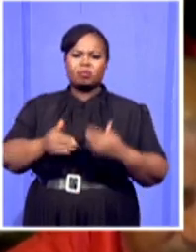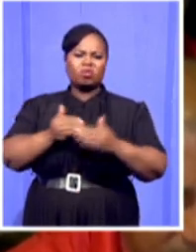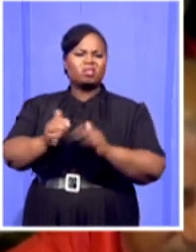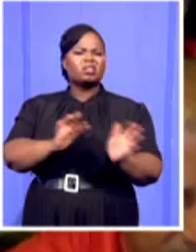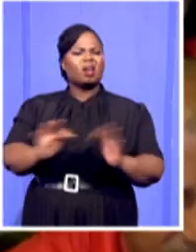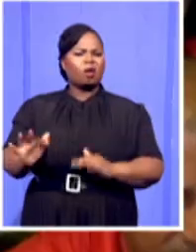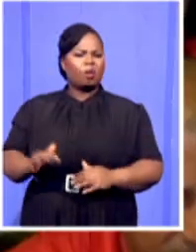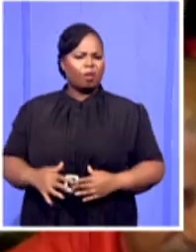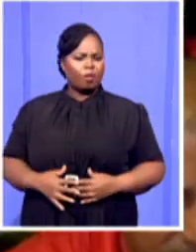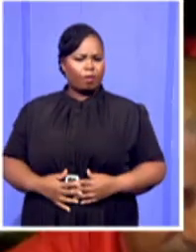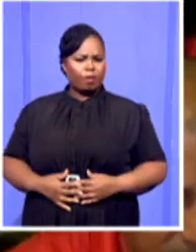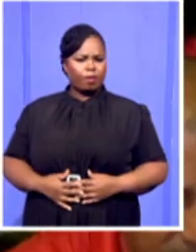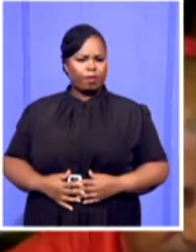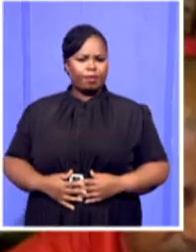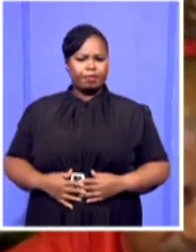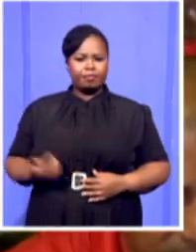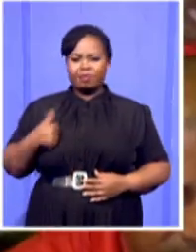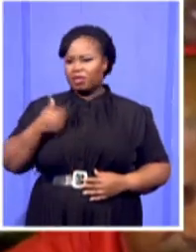gone.